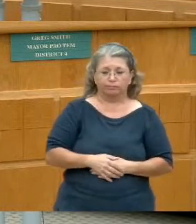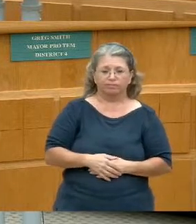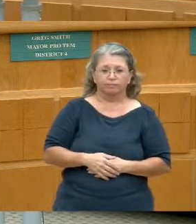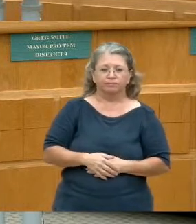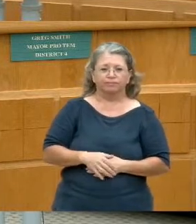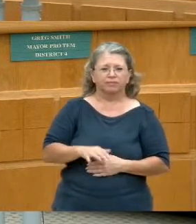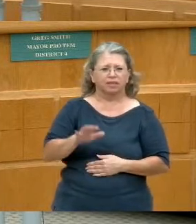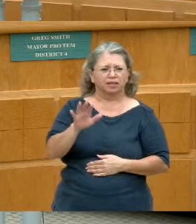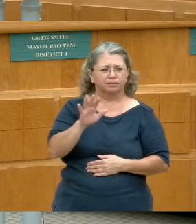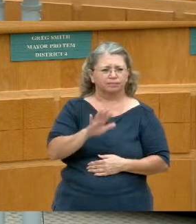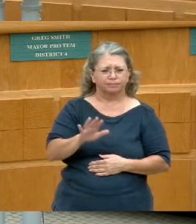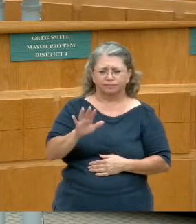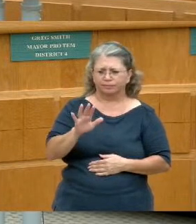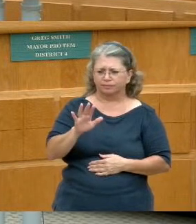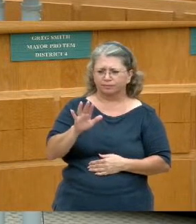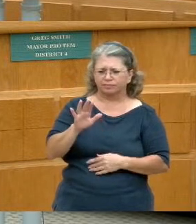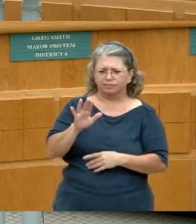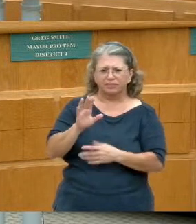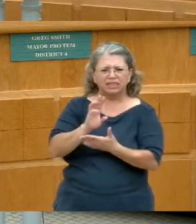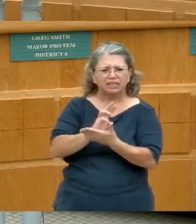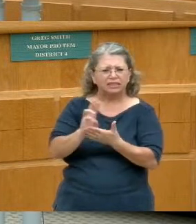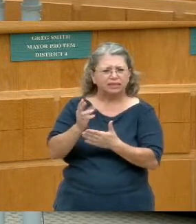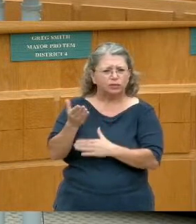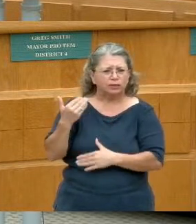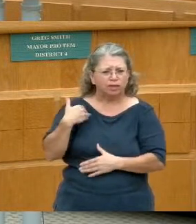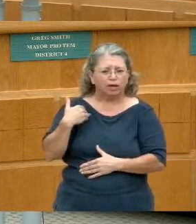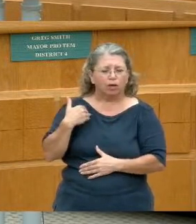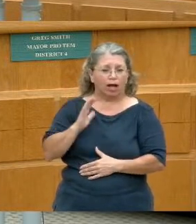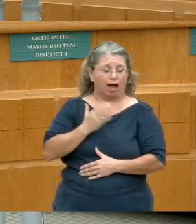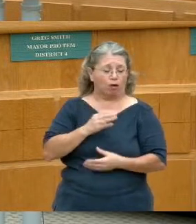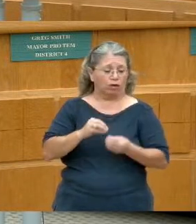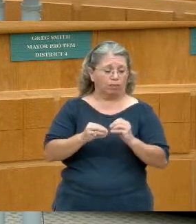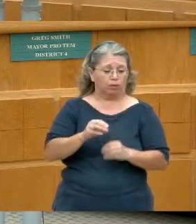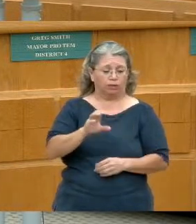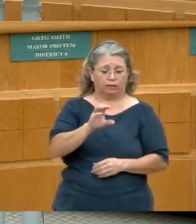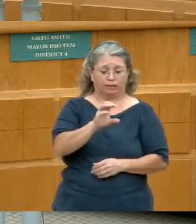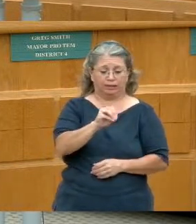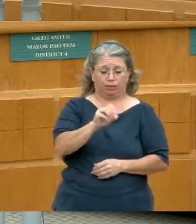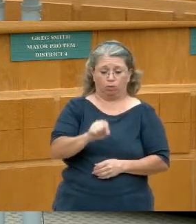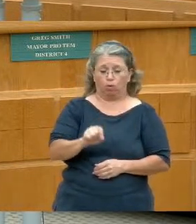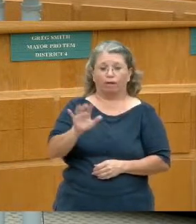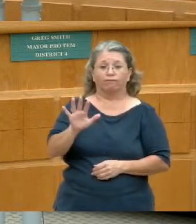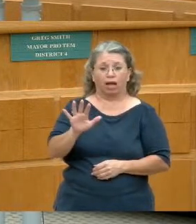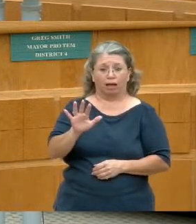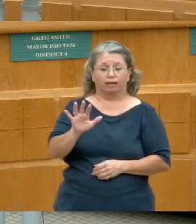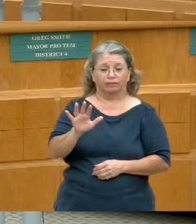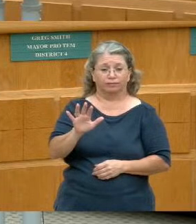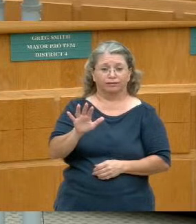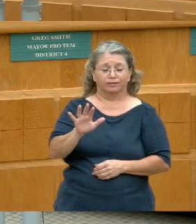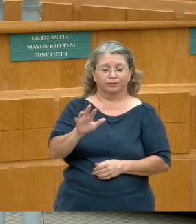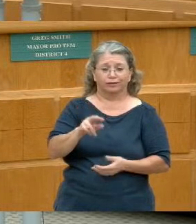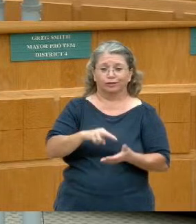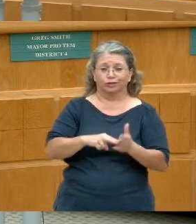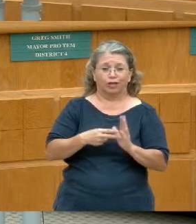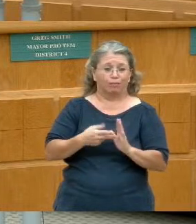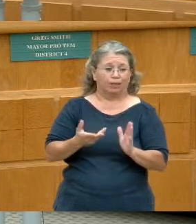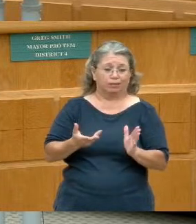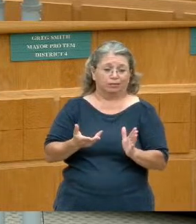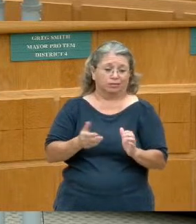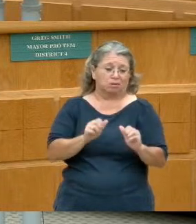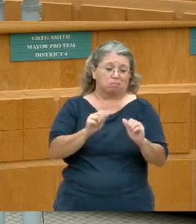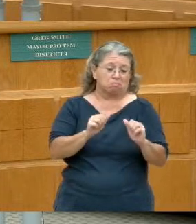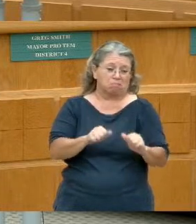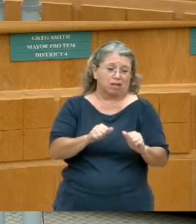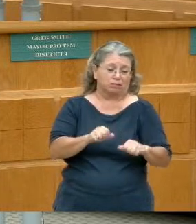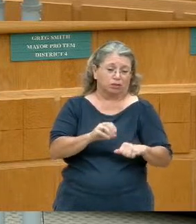a half ago, this number was 0.5, and I said it was like a coin flip. You flip a coin to decide if it gets transmitted from one person to the next. In this case,